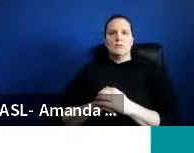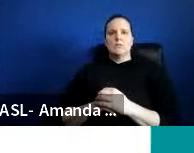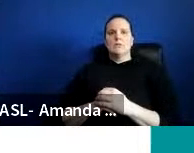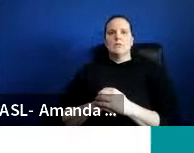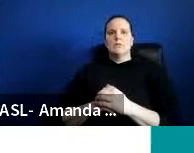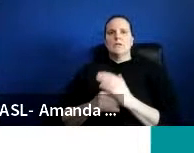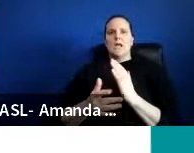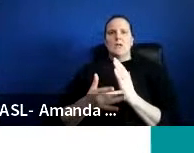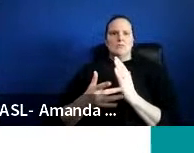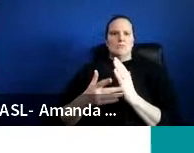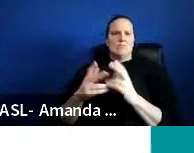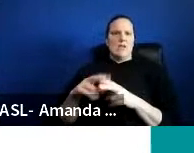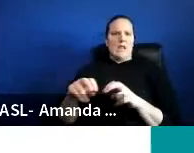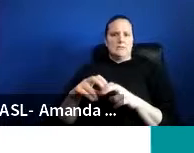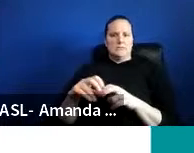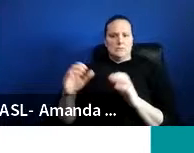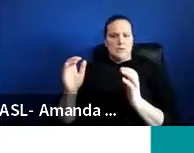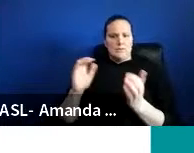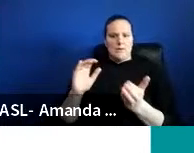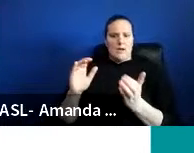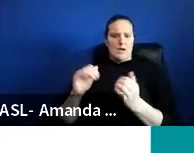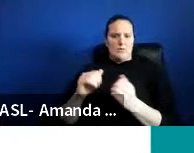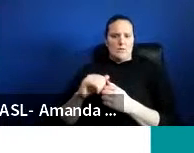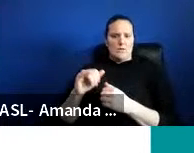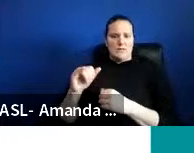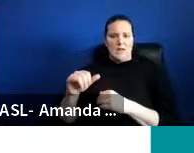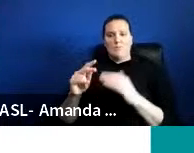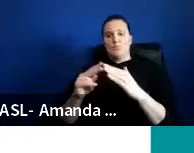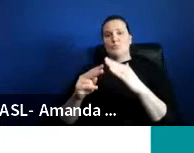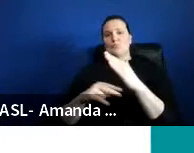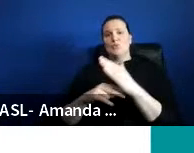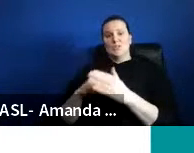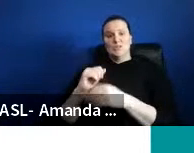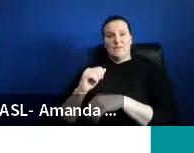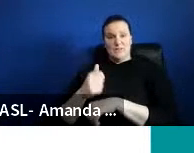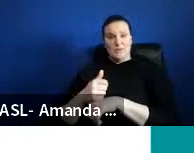analysis that will compare the trade-offs between the bridge configuration.